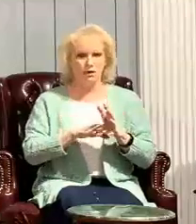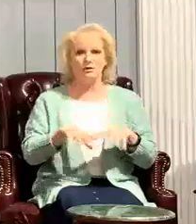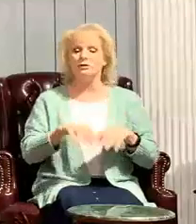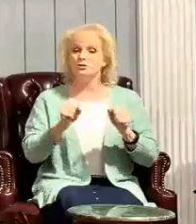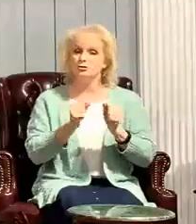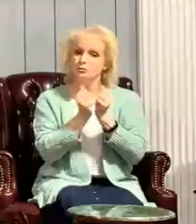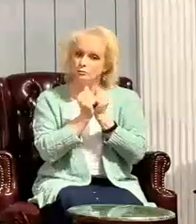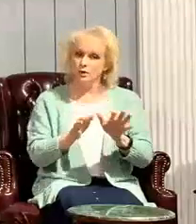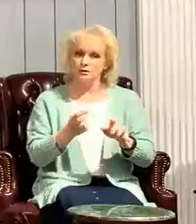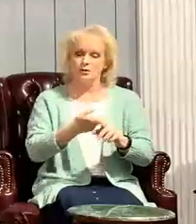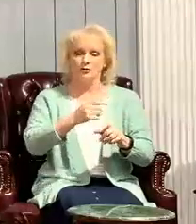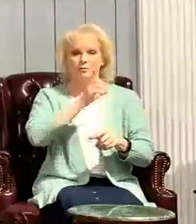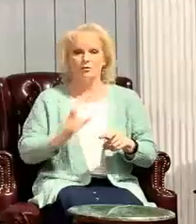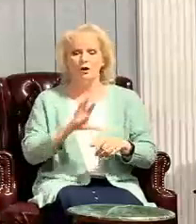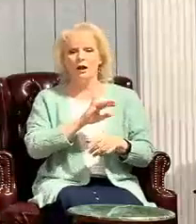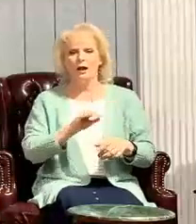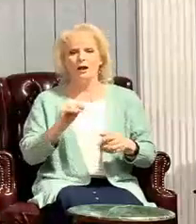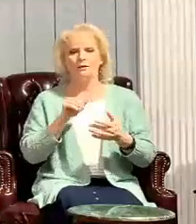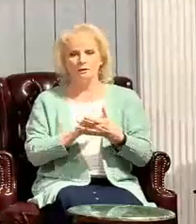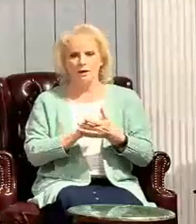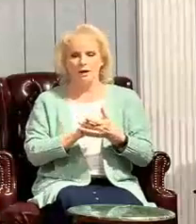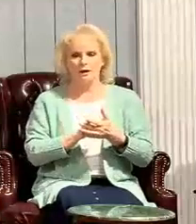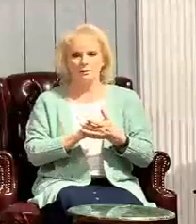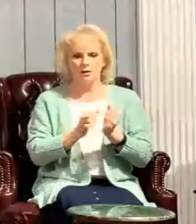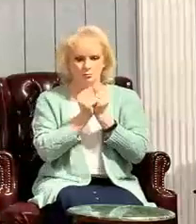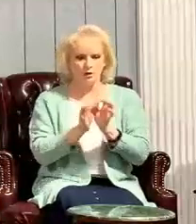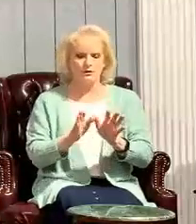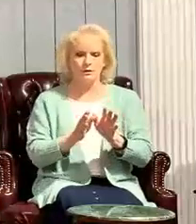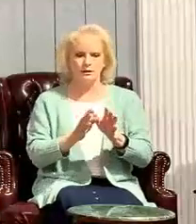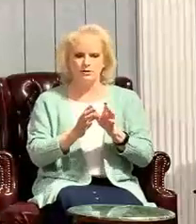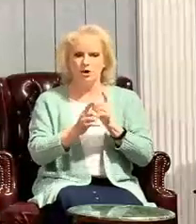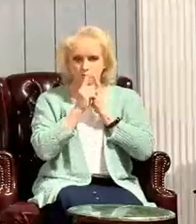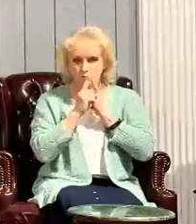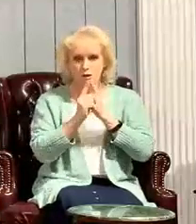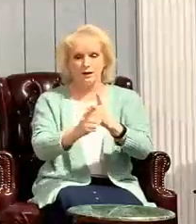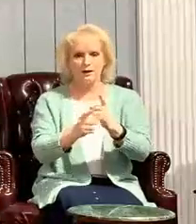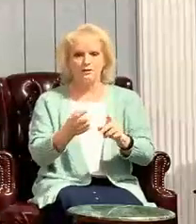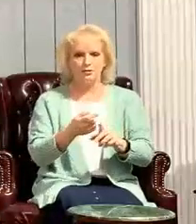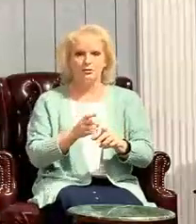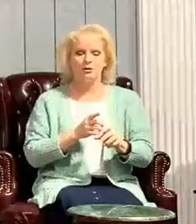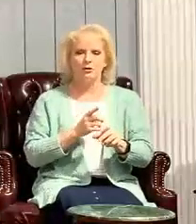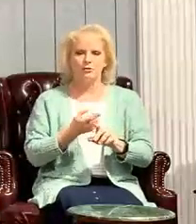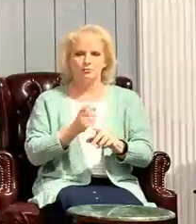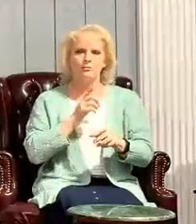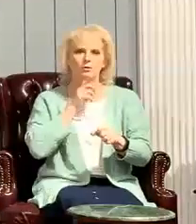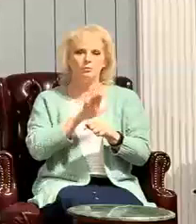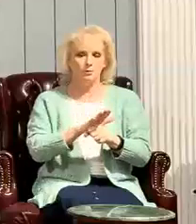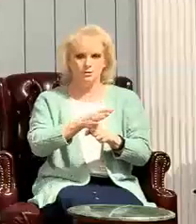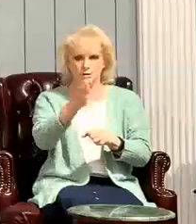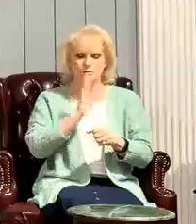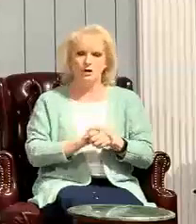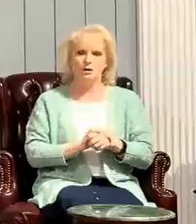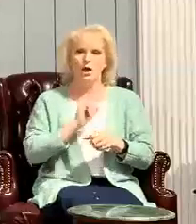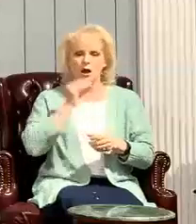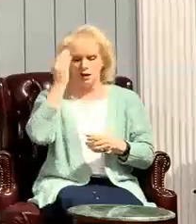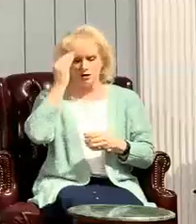Lord, and that blessing is in direct answer to the promises of God. So I know some people who can say, "Well, I'm blessed because, you know,